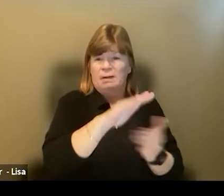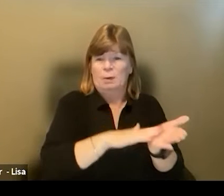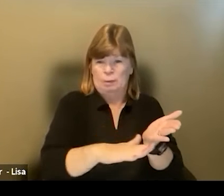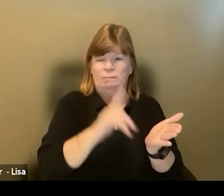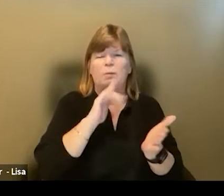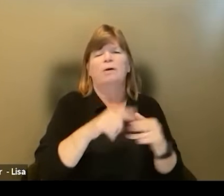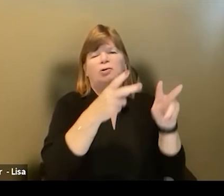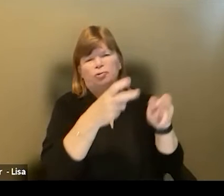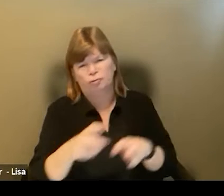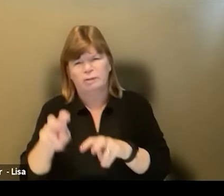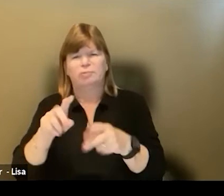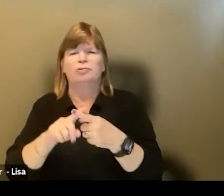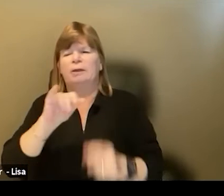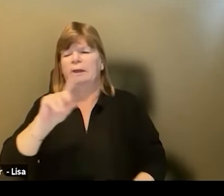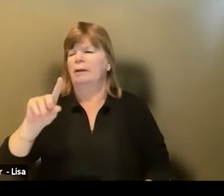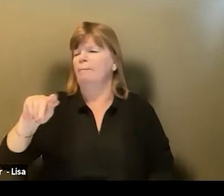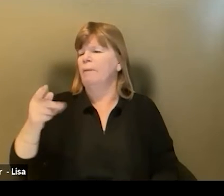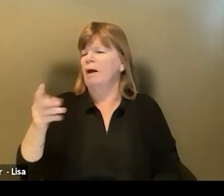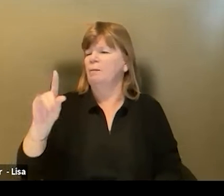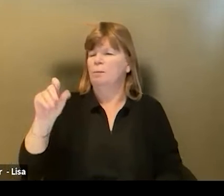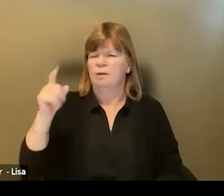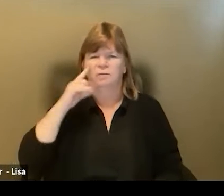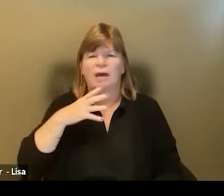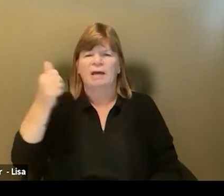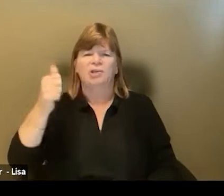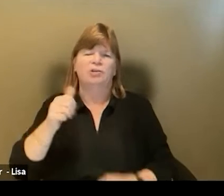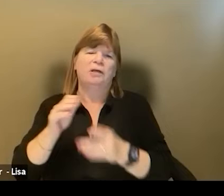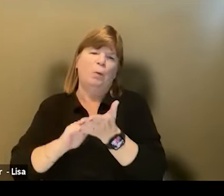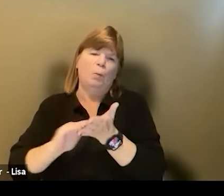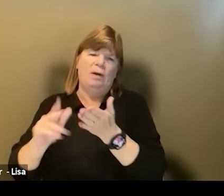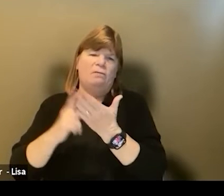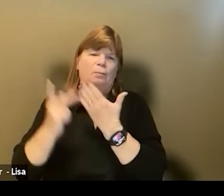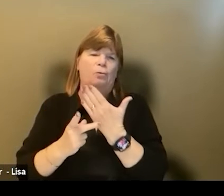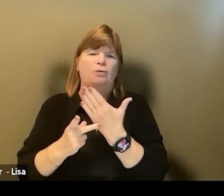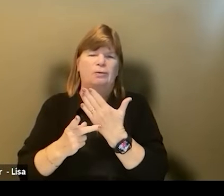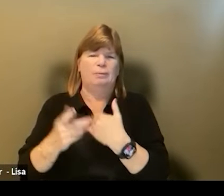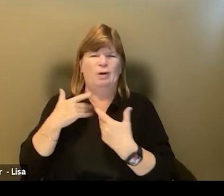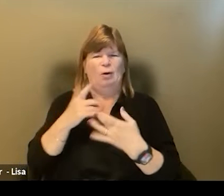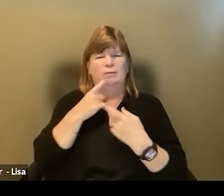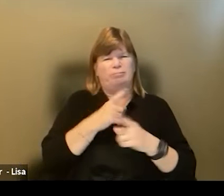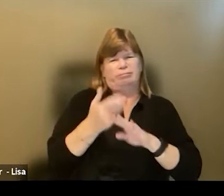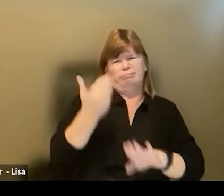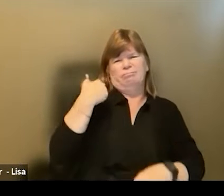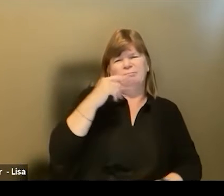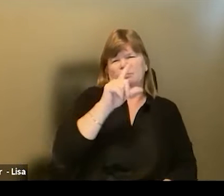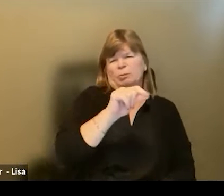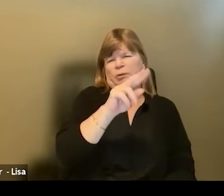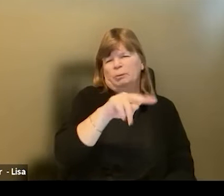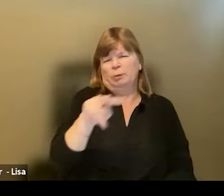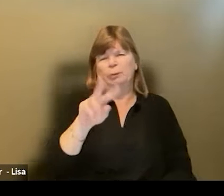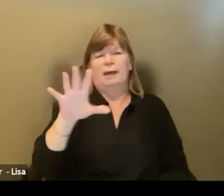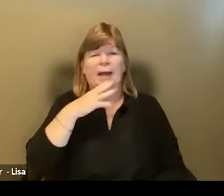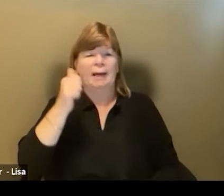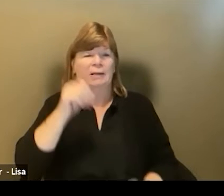waiver will be transitioning to the Indiana Pathways for Aging waiver program as previously announced in 2022. The Age and